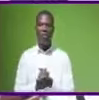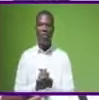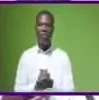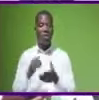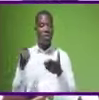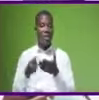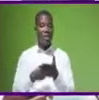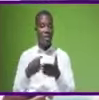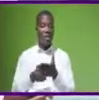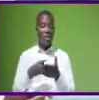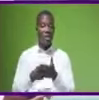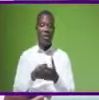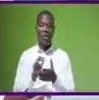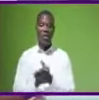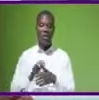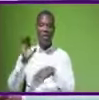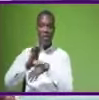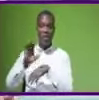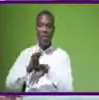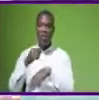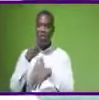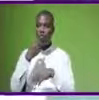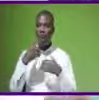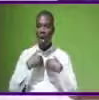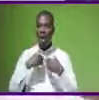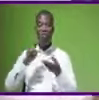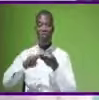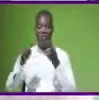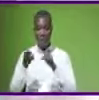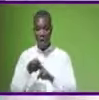asori ekura tomoa